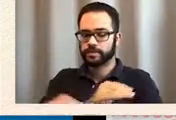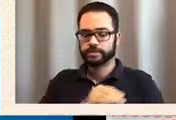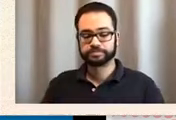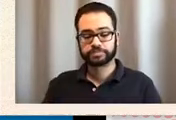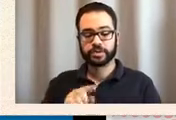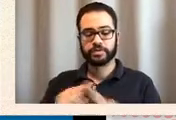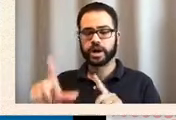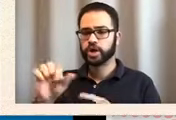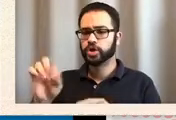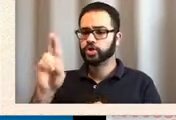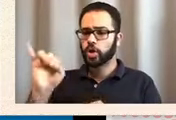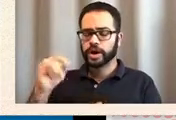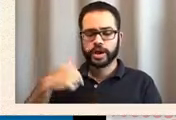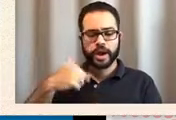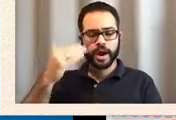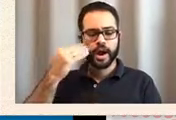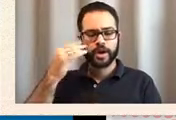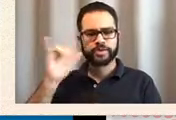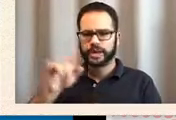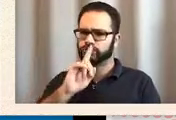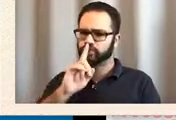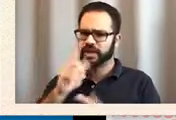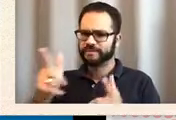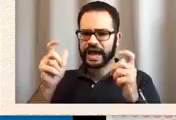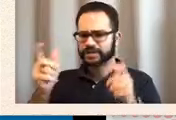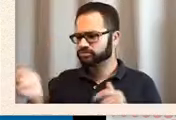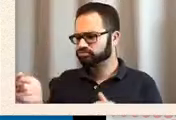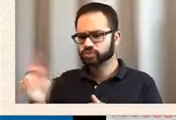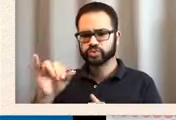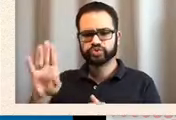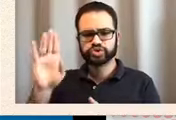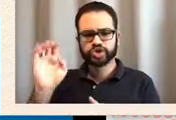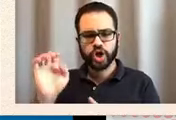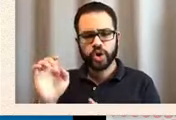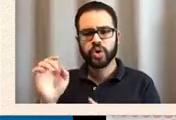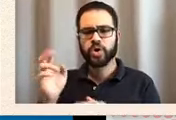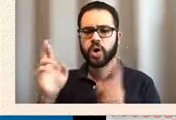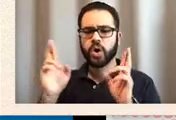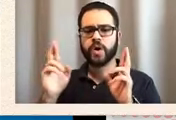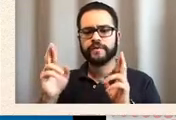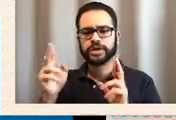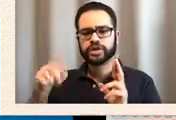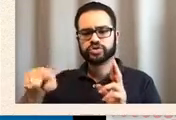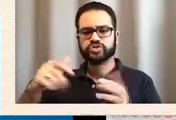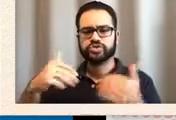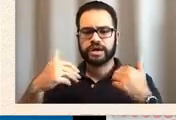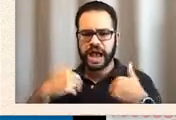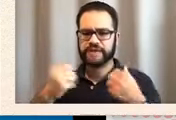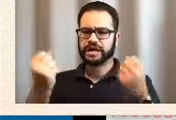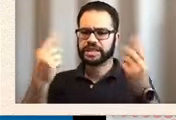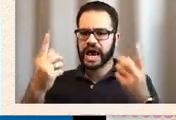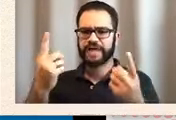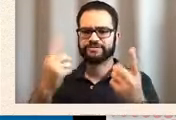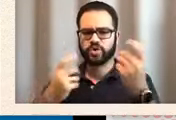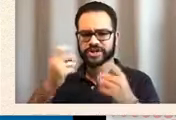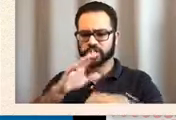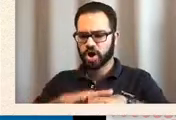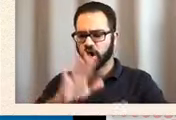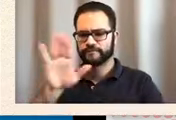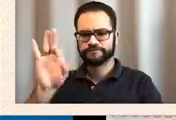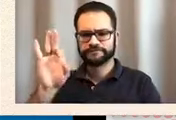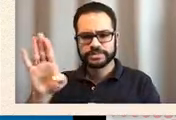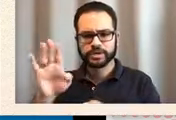was, and that was pretty fast, you and Joe. But hopefully you've gotten a lot of questions on your Facebook